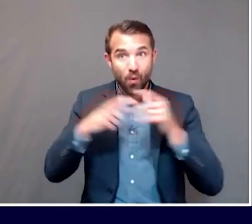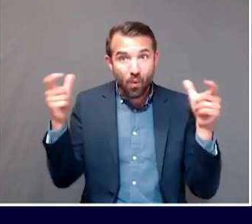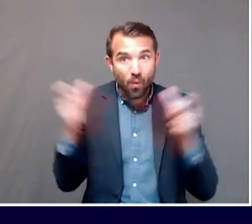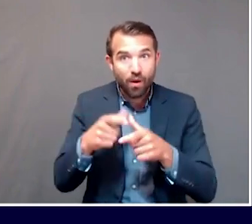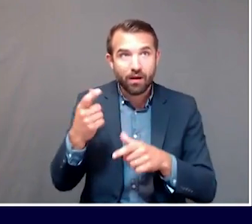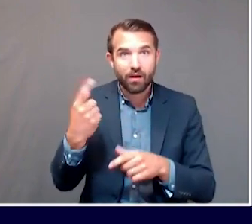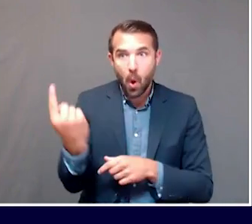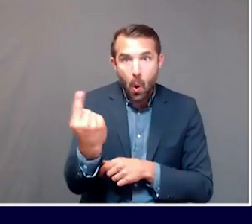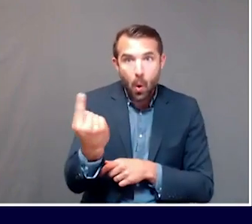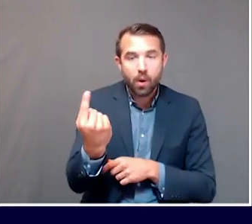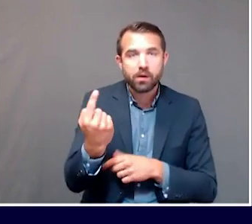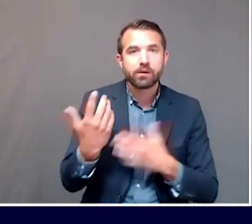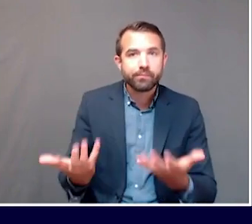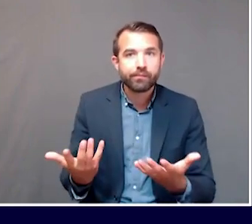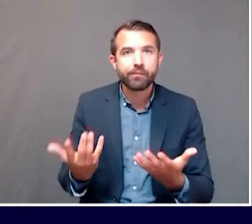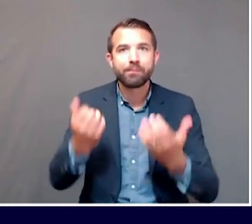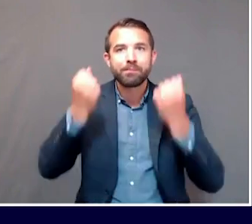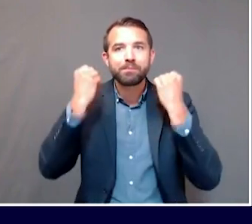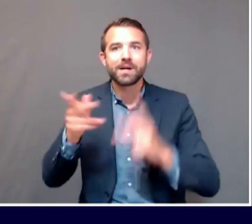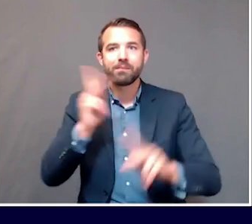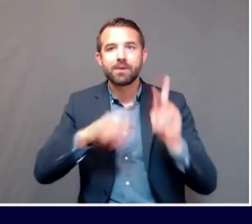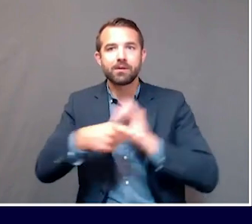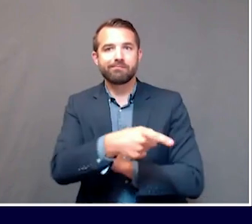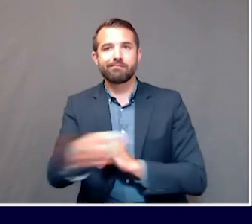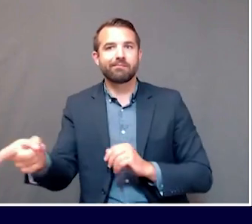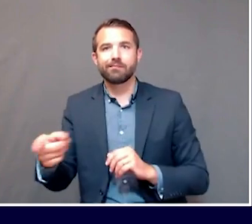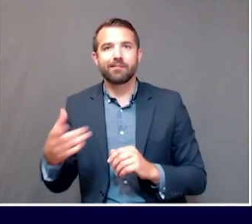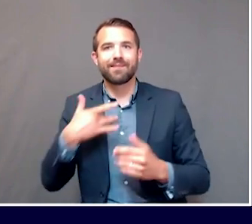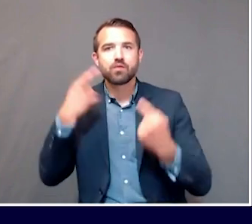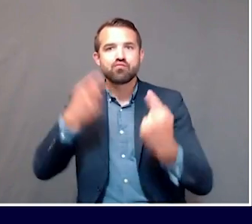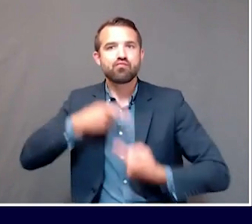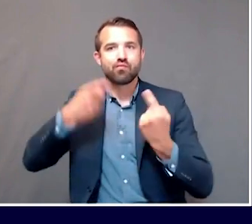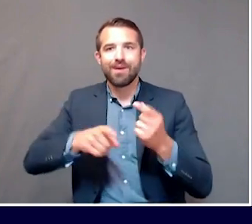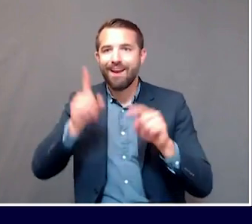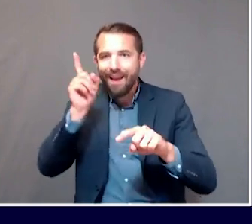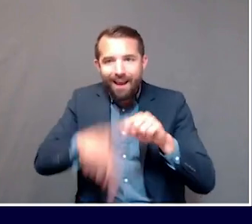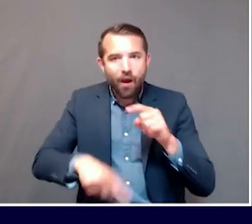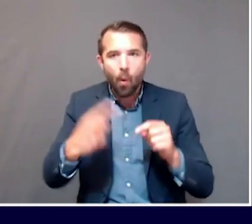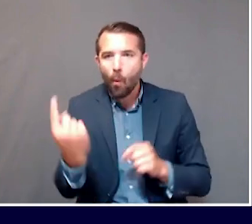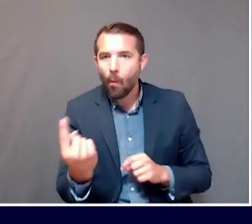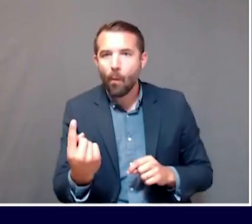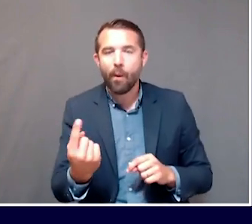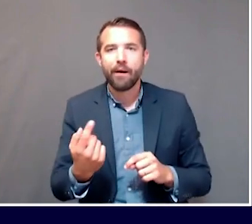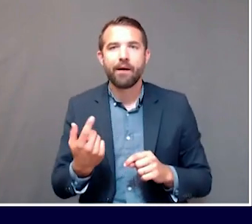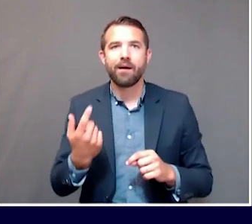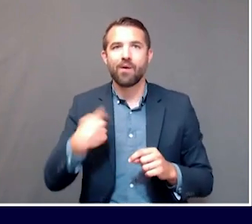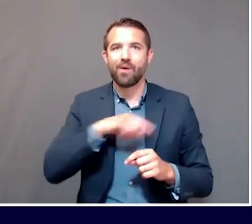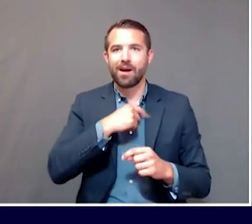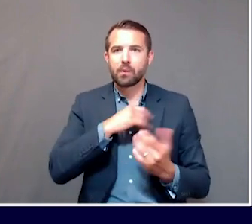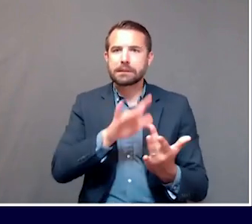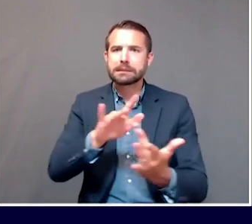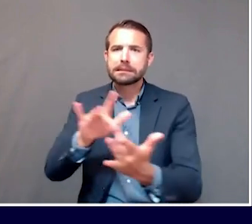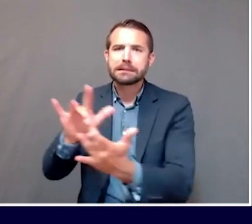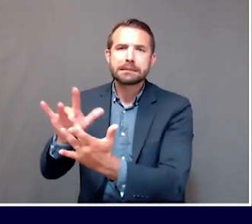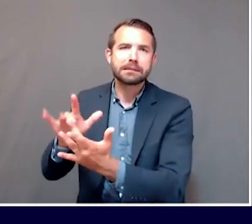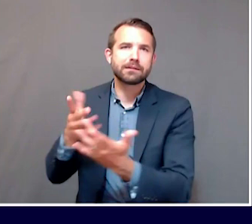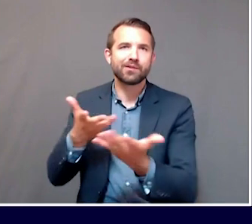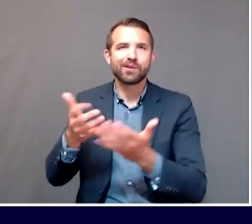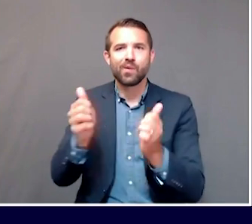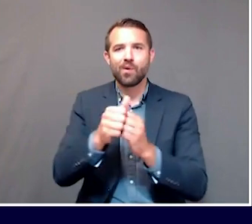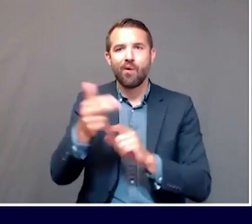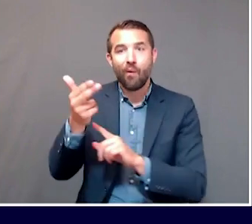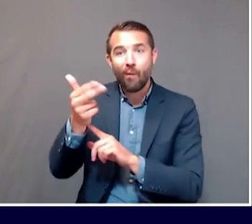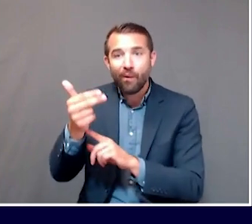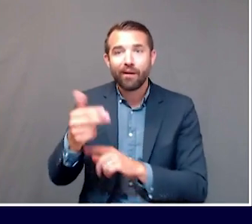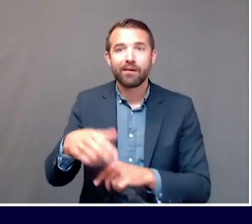that. So we've worked on hotels and other living arrangements to make sure that if these individuals do contract COVID-19,